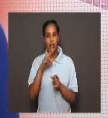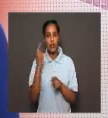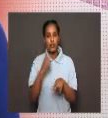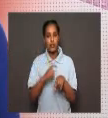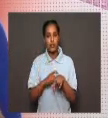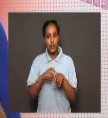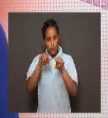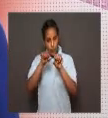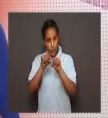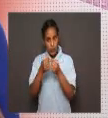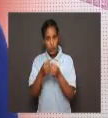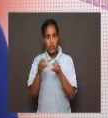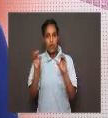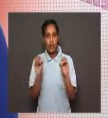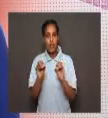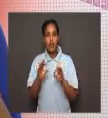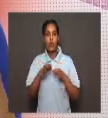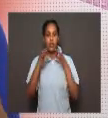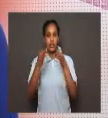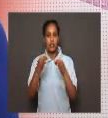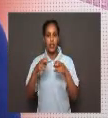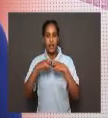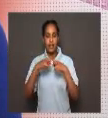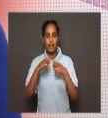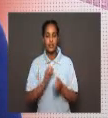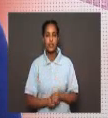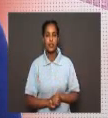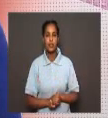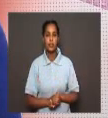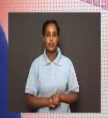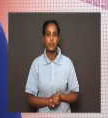often brittle non-conductors of electricity.